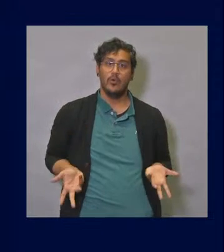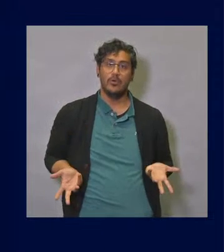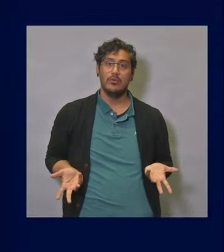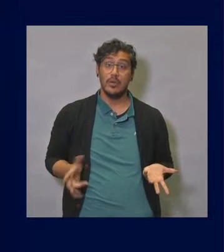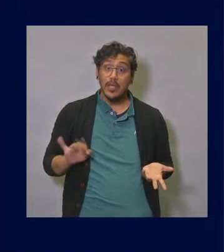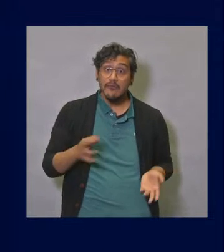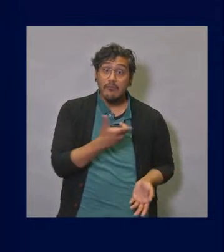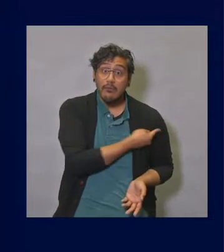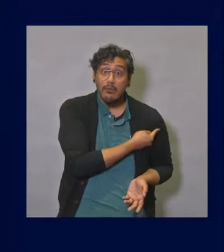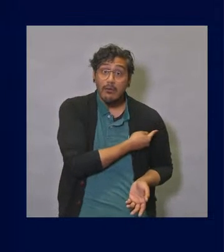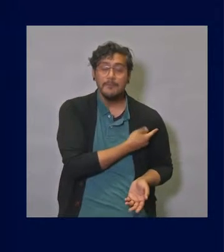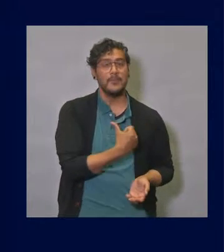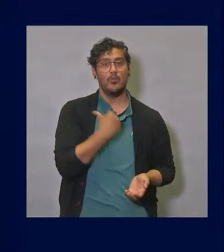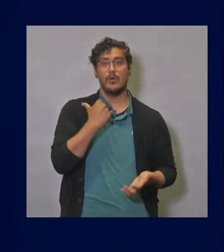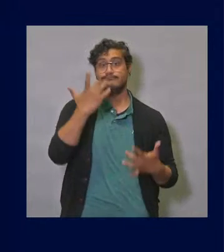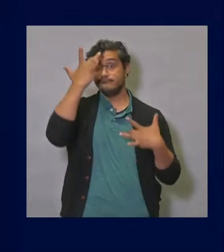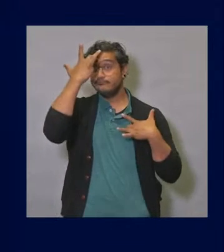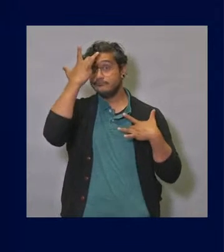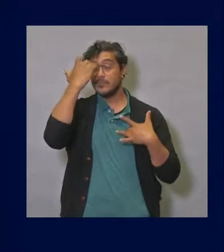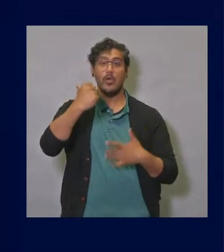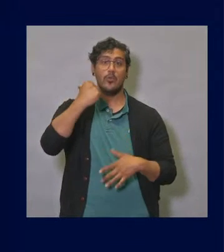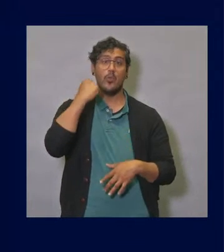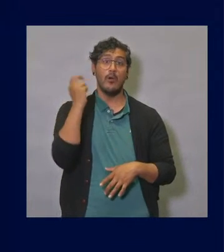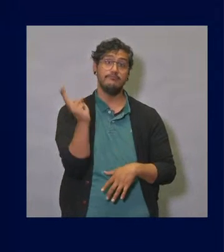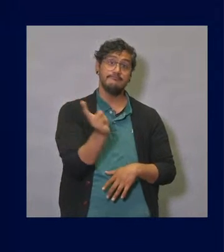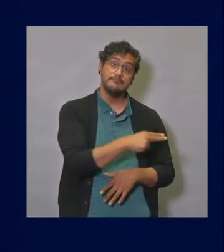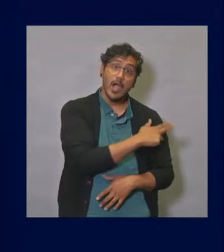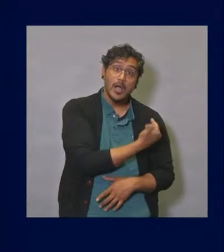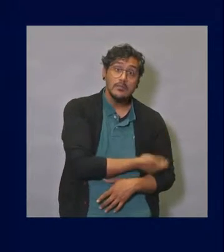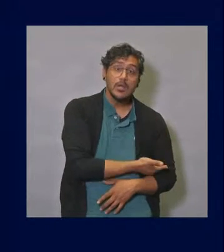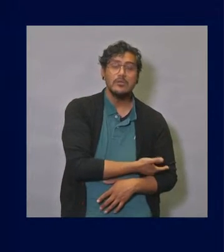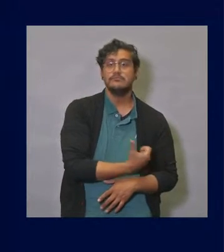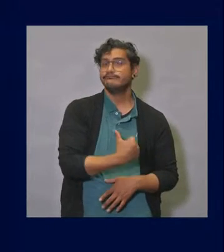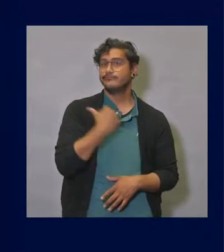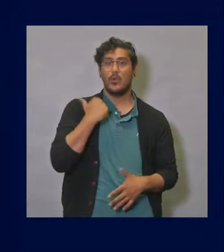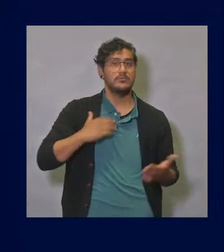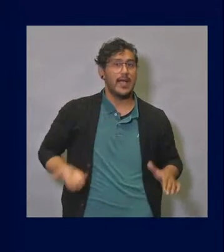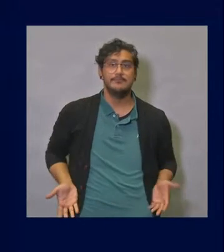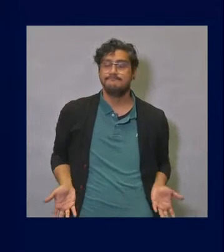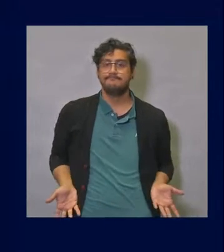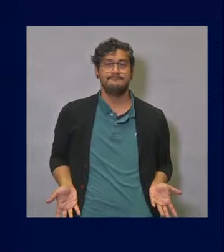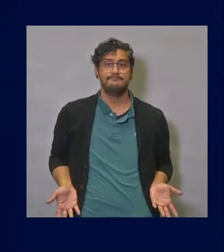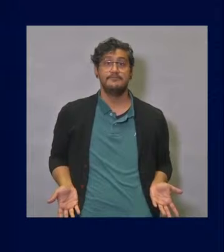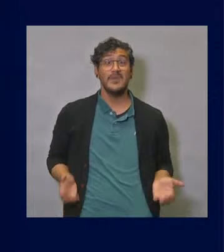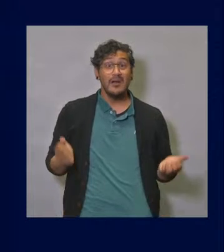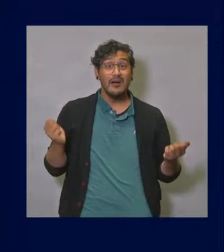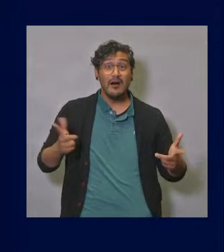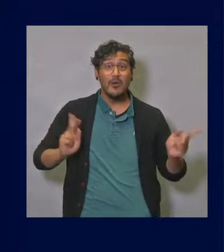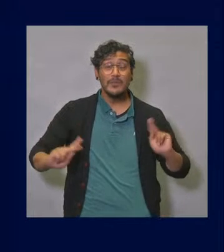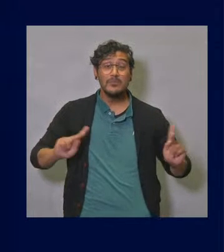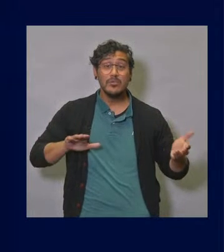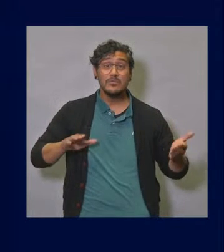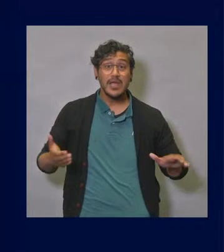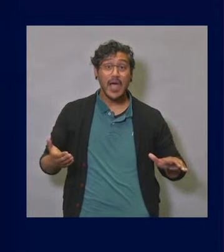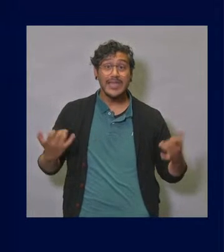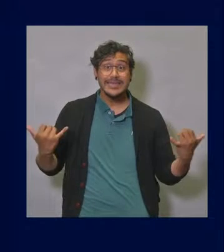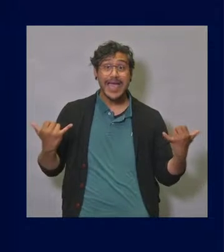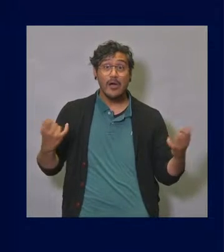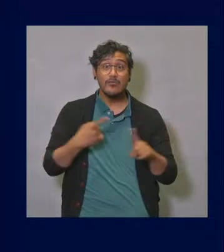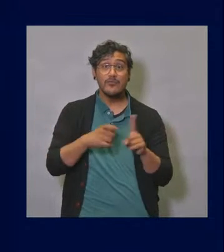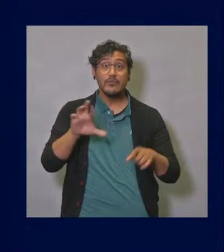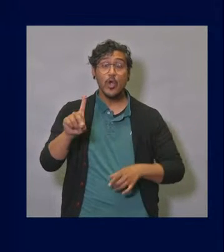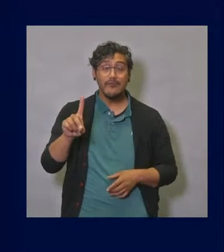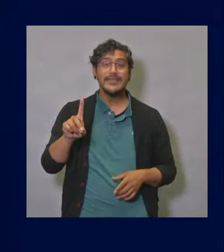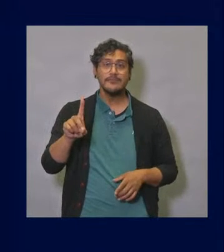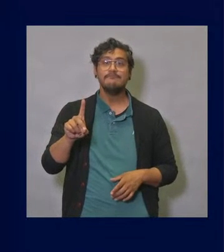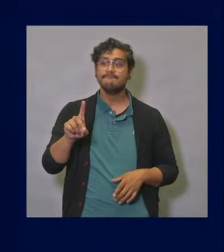getting infected, being hospitalized, and dying. Just about everyone dying today from COVID would be alive